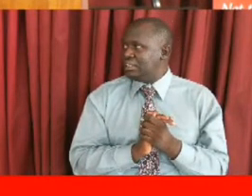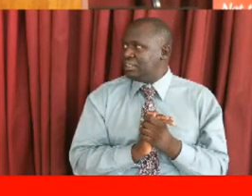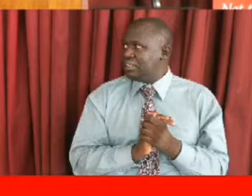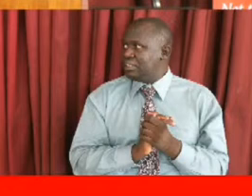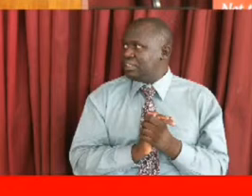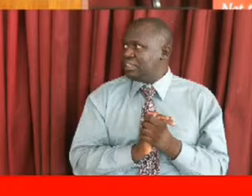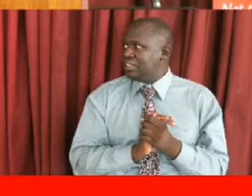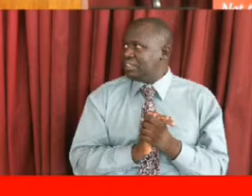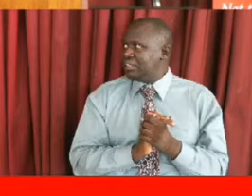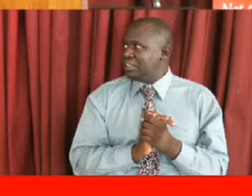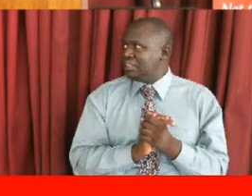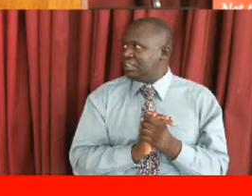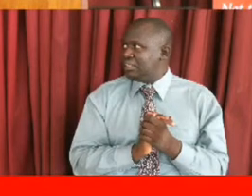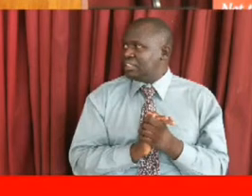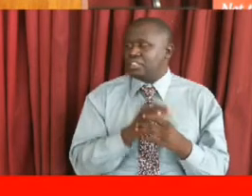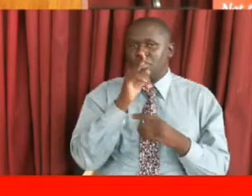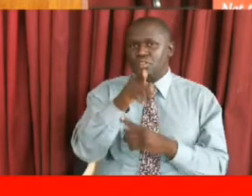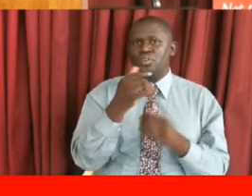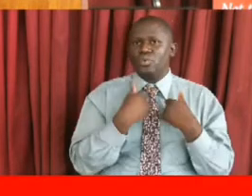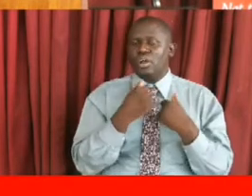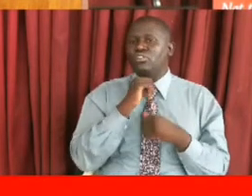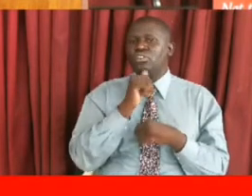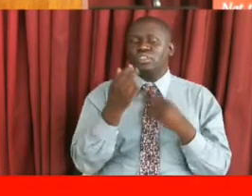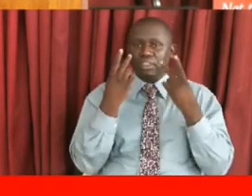healing you have not